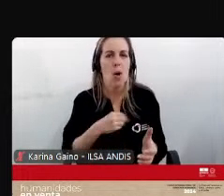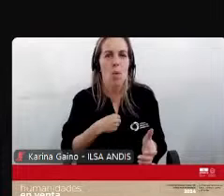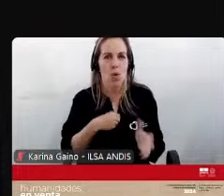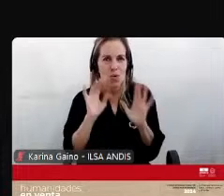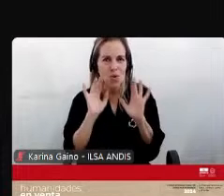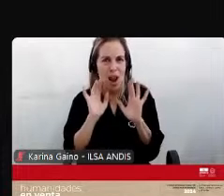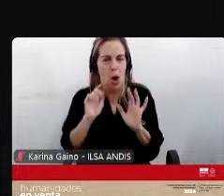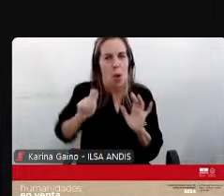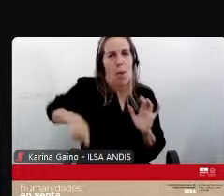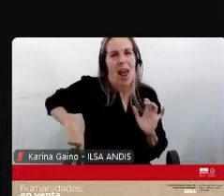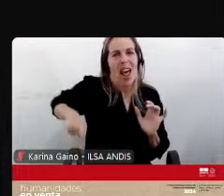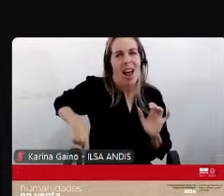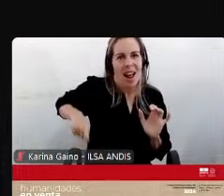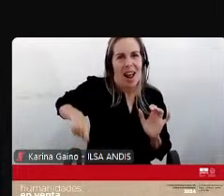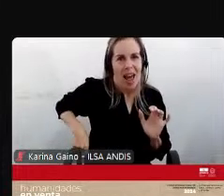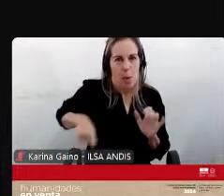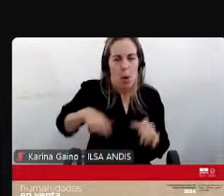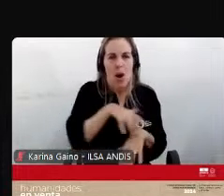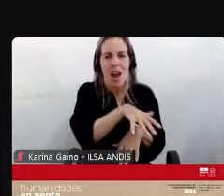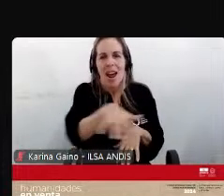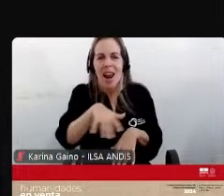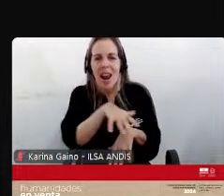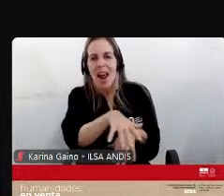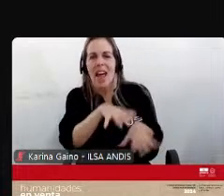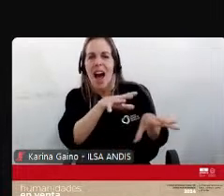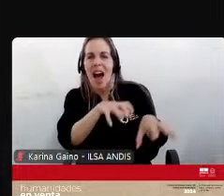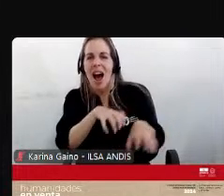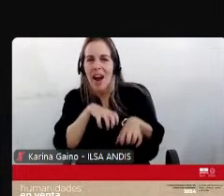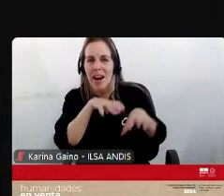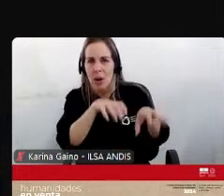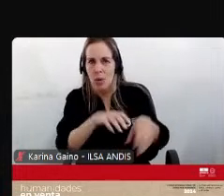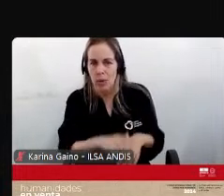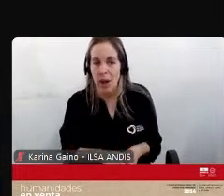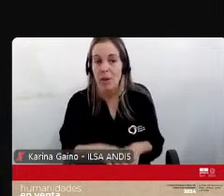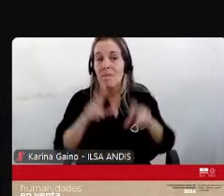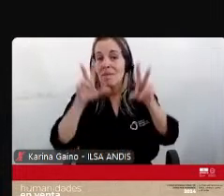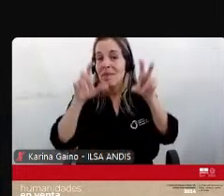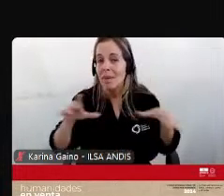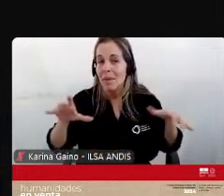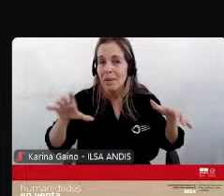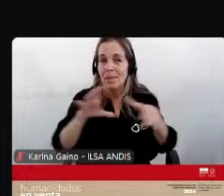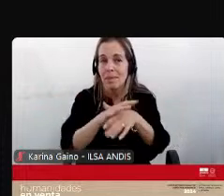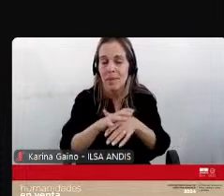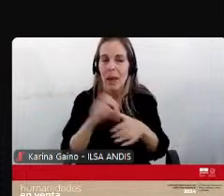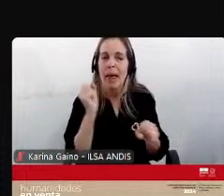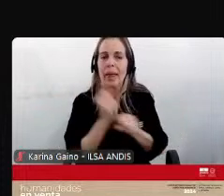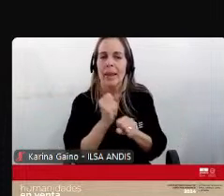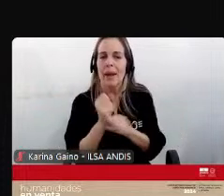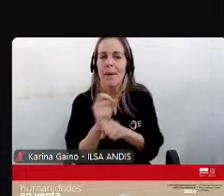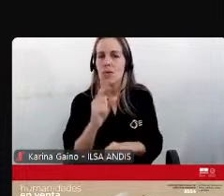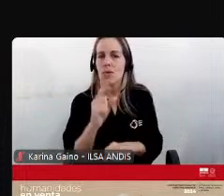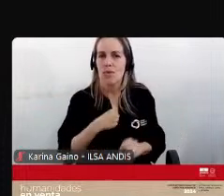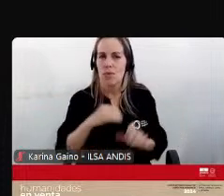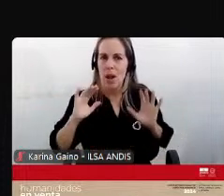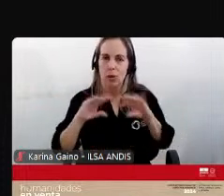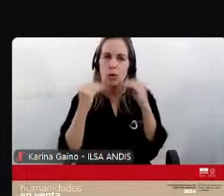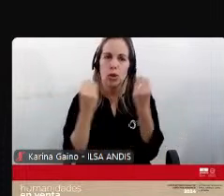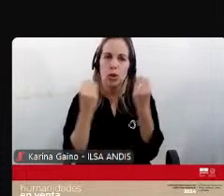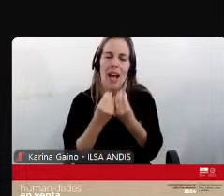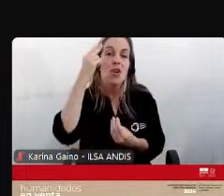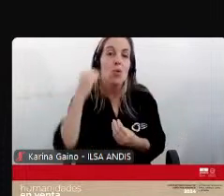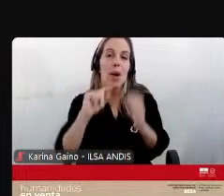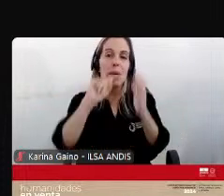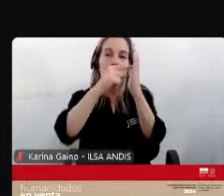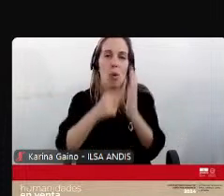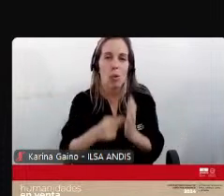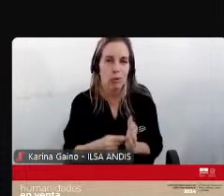So in terms of involuntary work, we see 9 different indicators here. And so I'm going to go through each